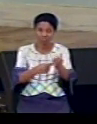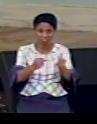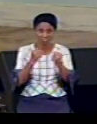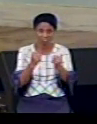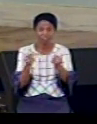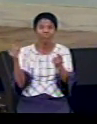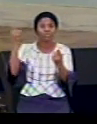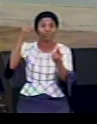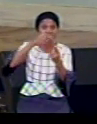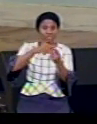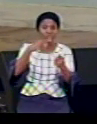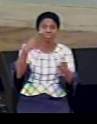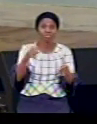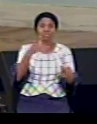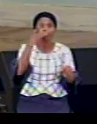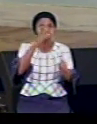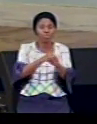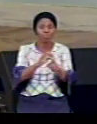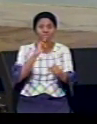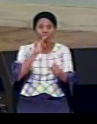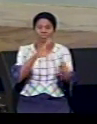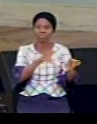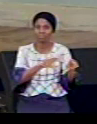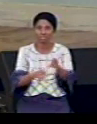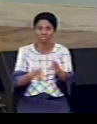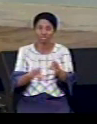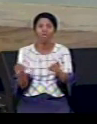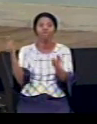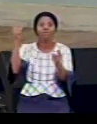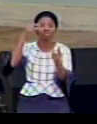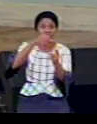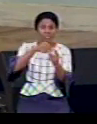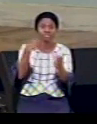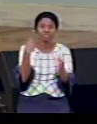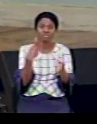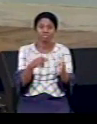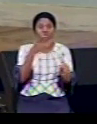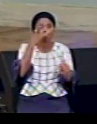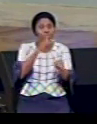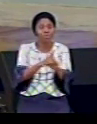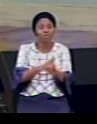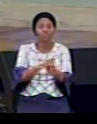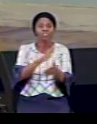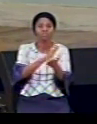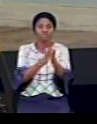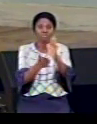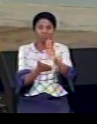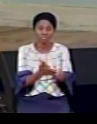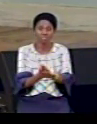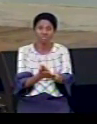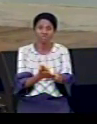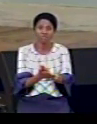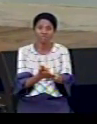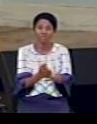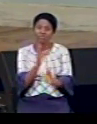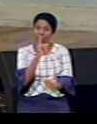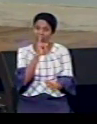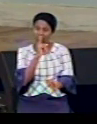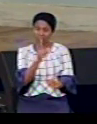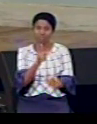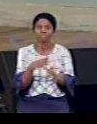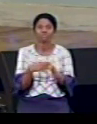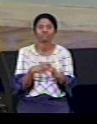the promise is fulfilled, until the promise becomes a